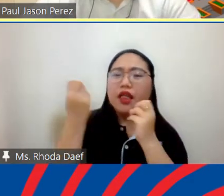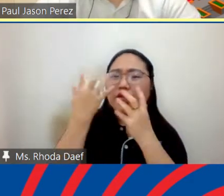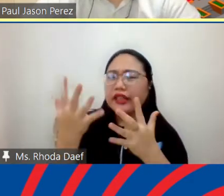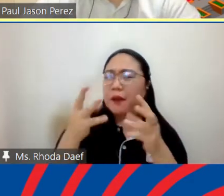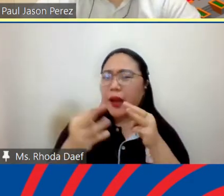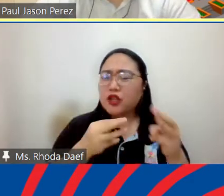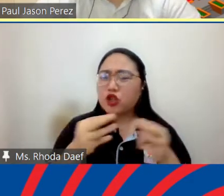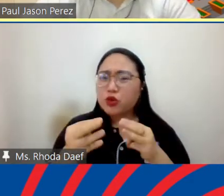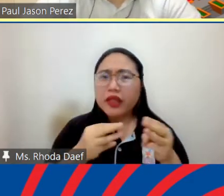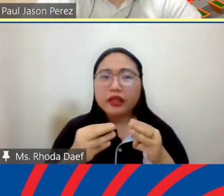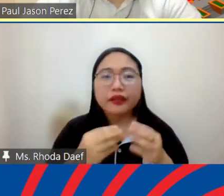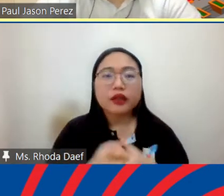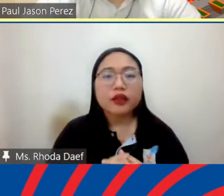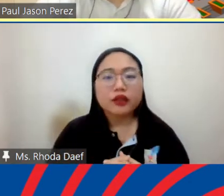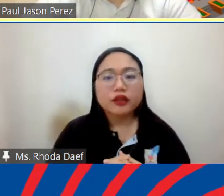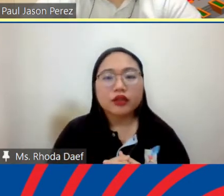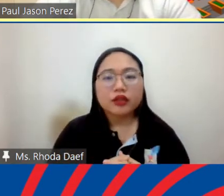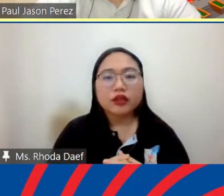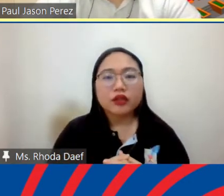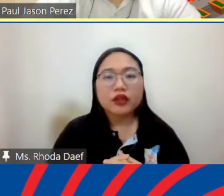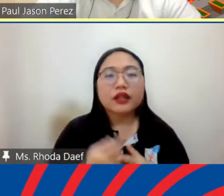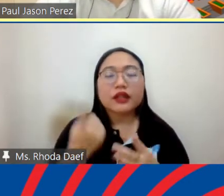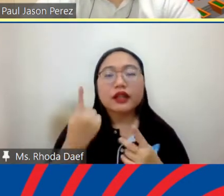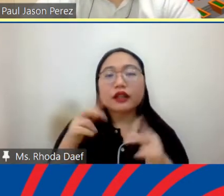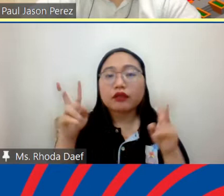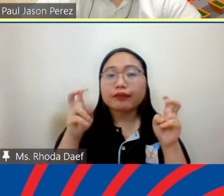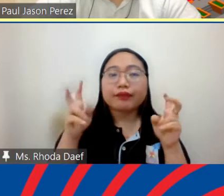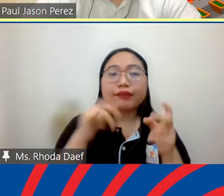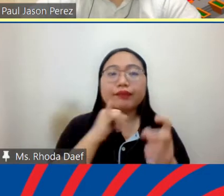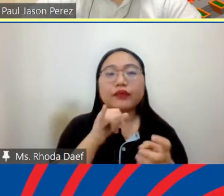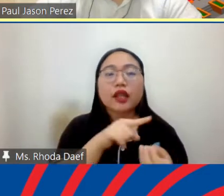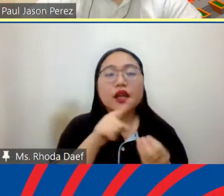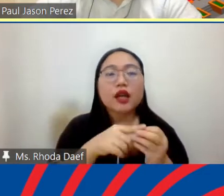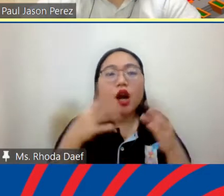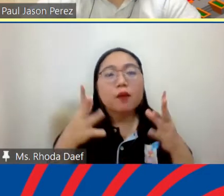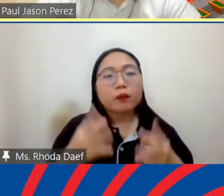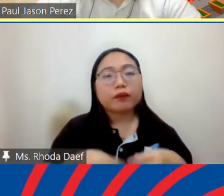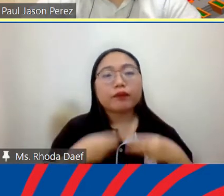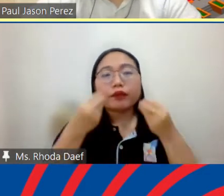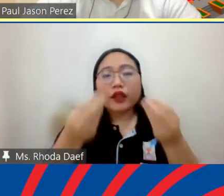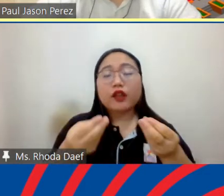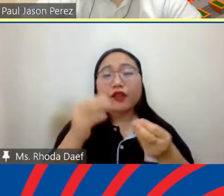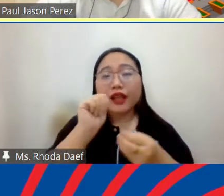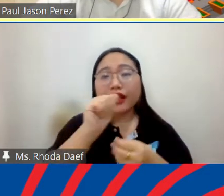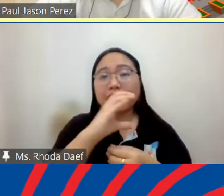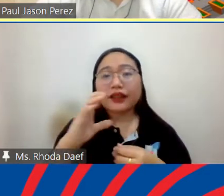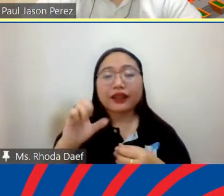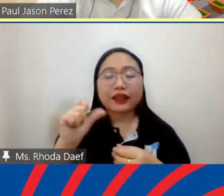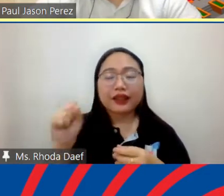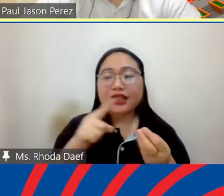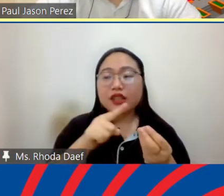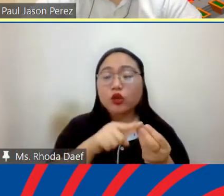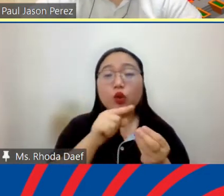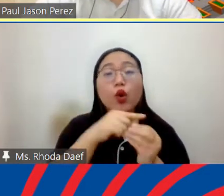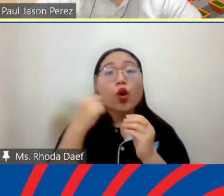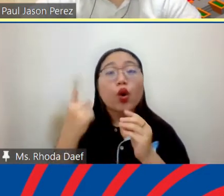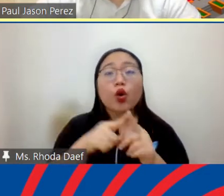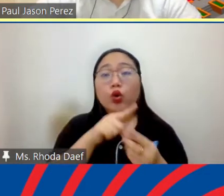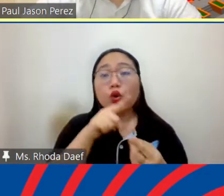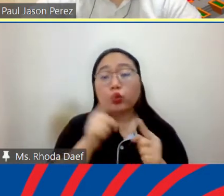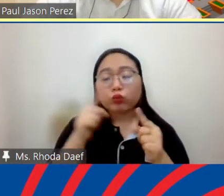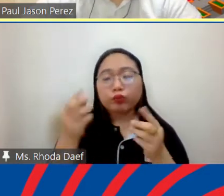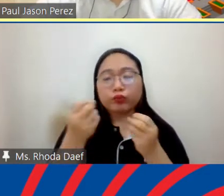as I've mentioned, no, the theme of this talk is about providing access to information, but I want to challenge